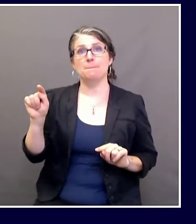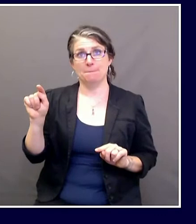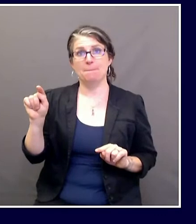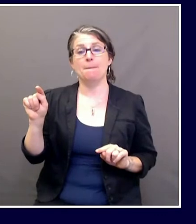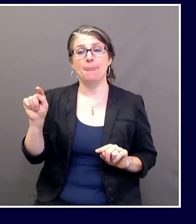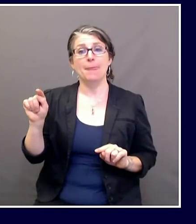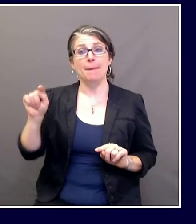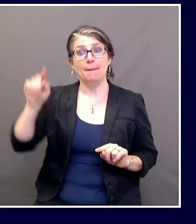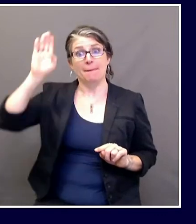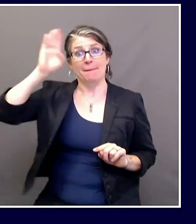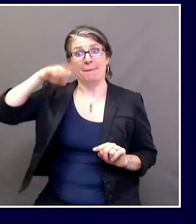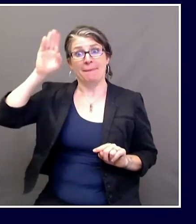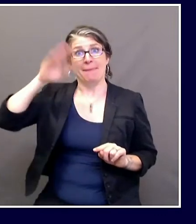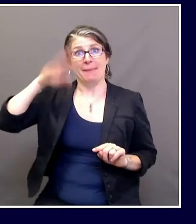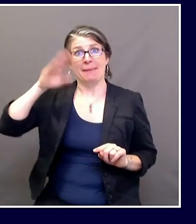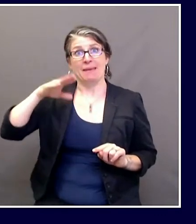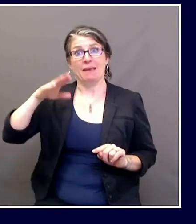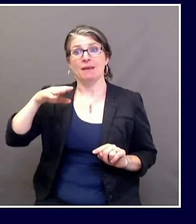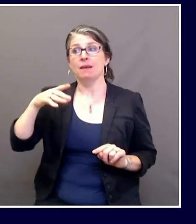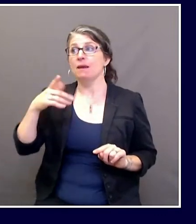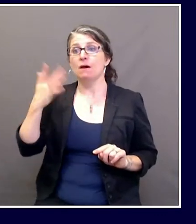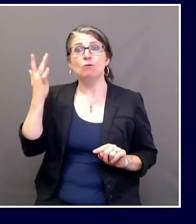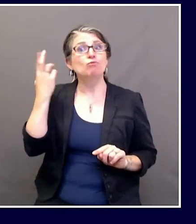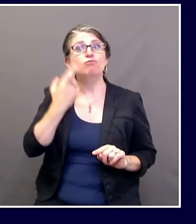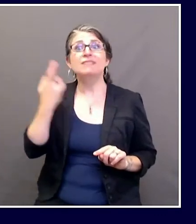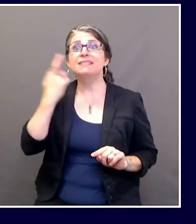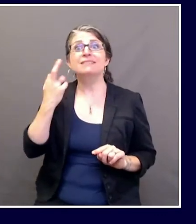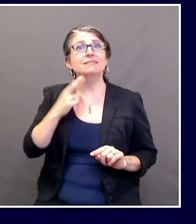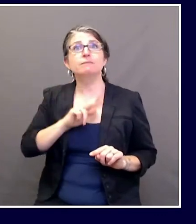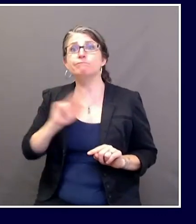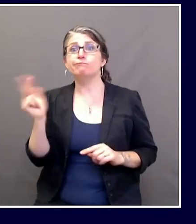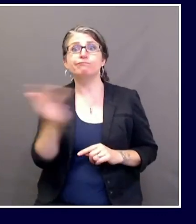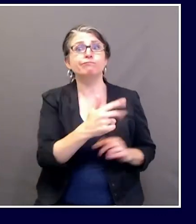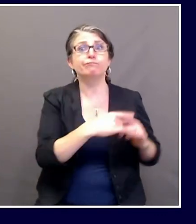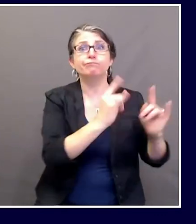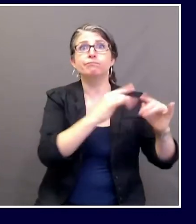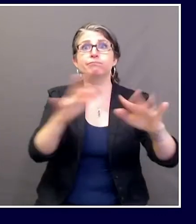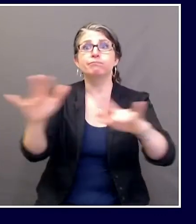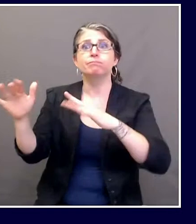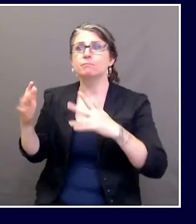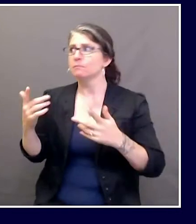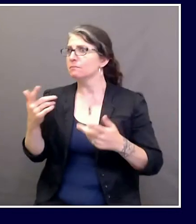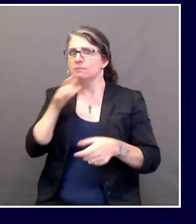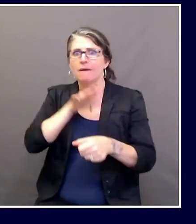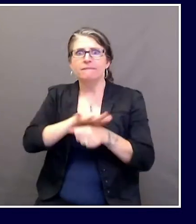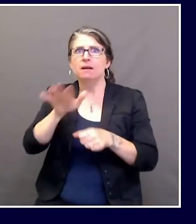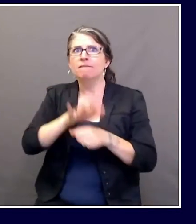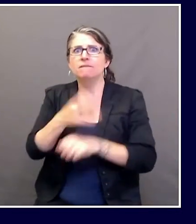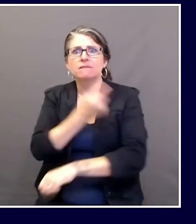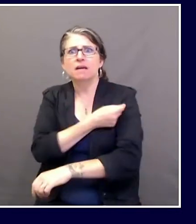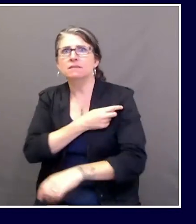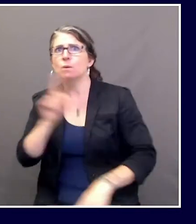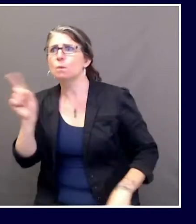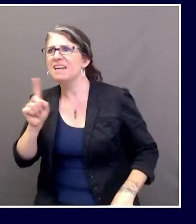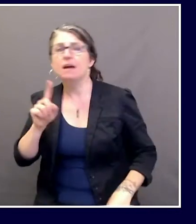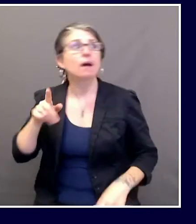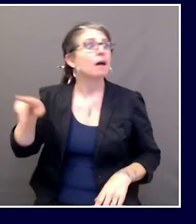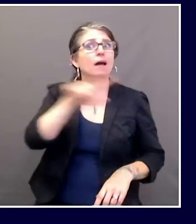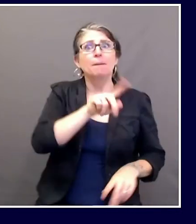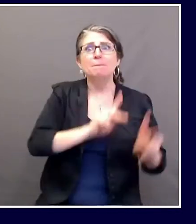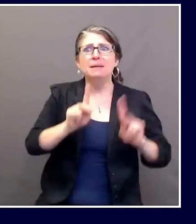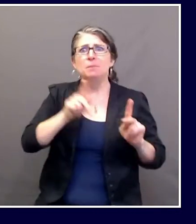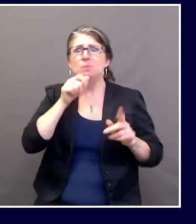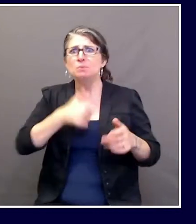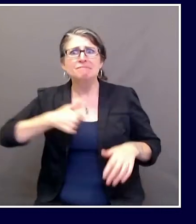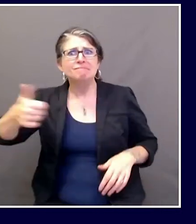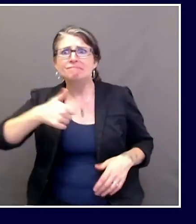maximize the resources that we have. The mobile vaccination unit can administer up to 500 shots a